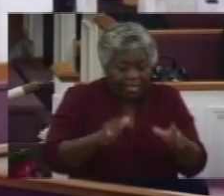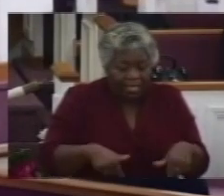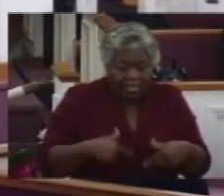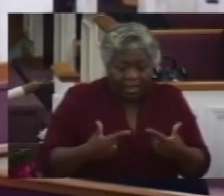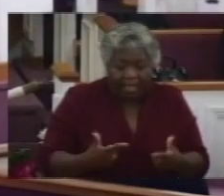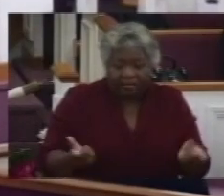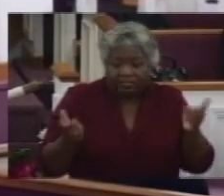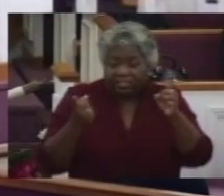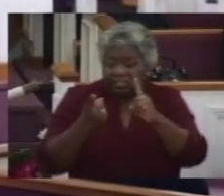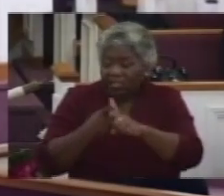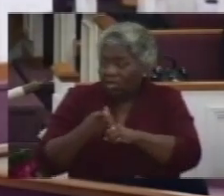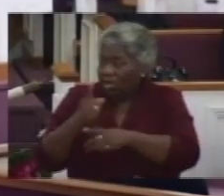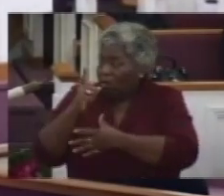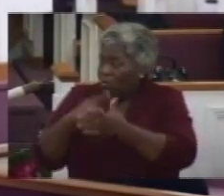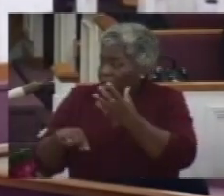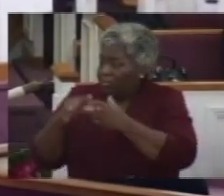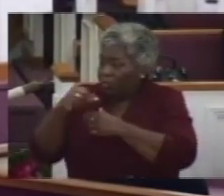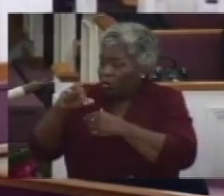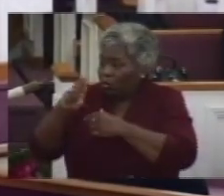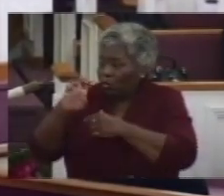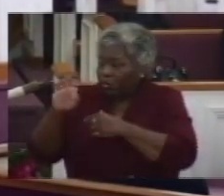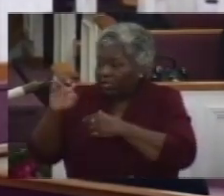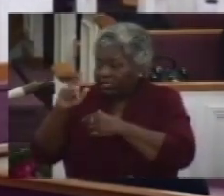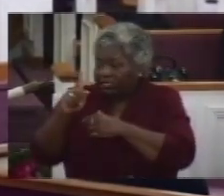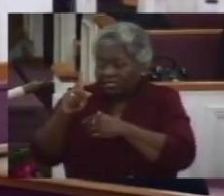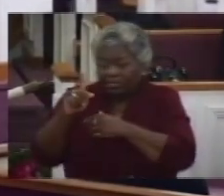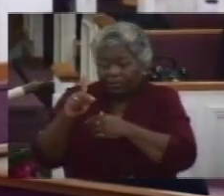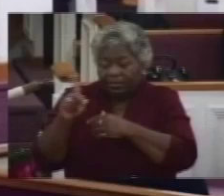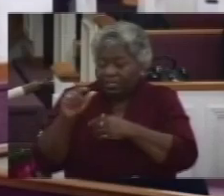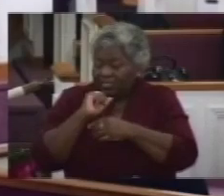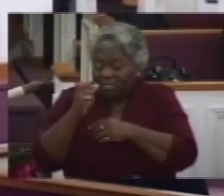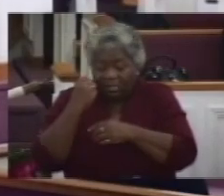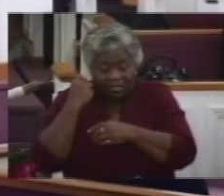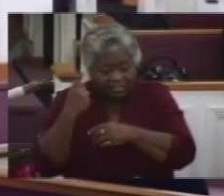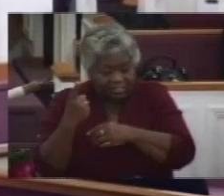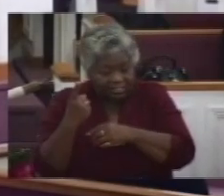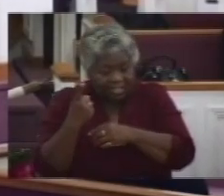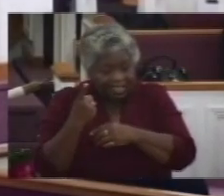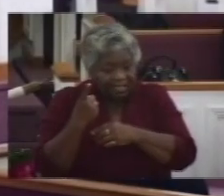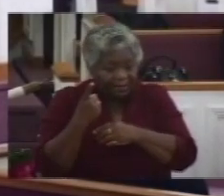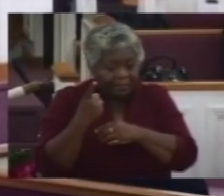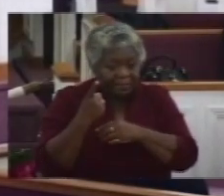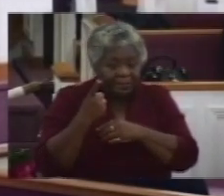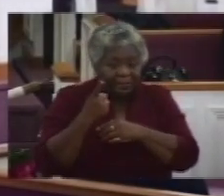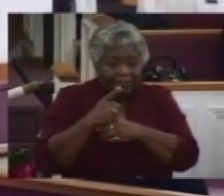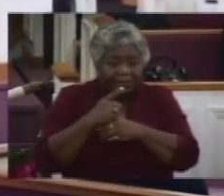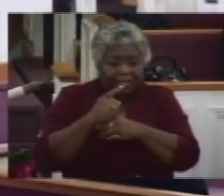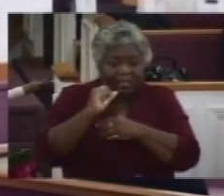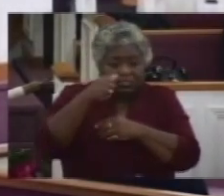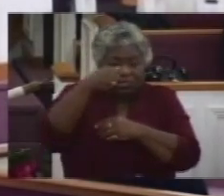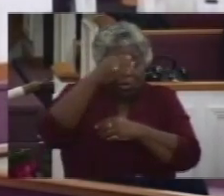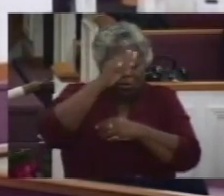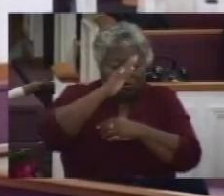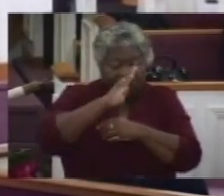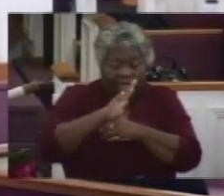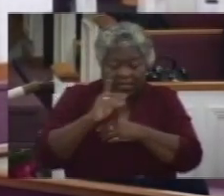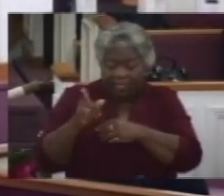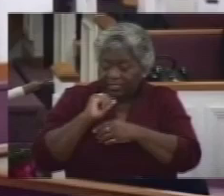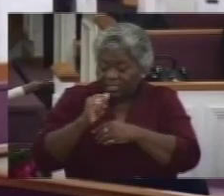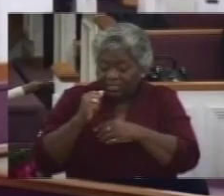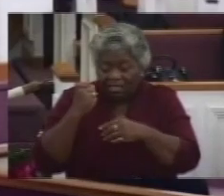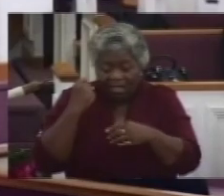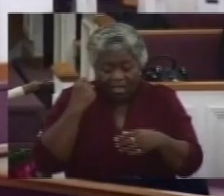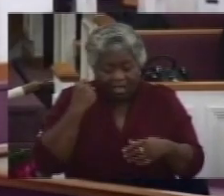lives until what the Greeks did, because they didn't understand Jehovah God. They